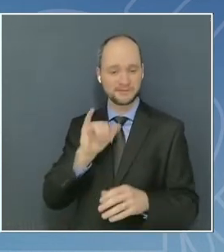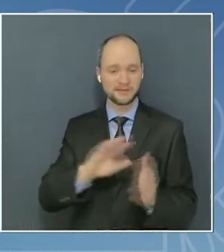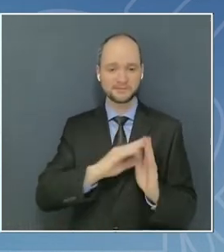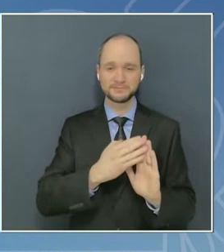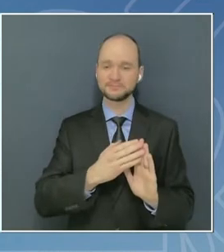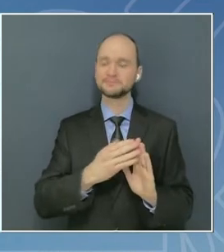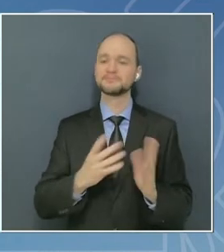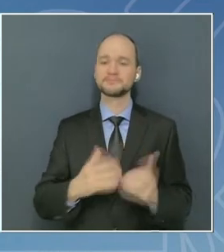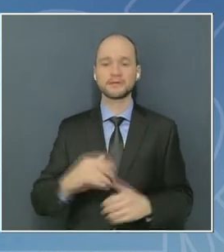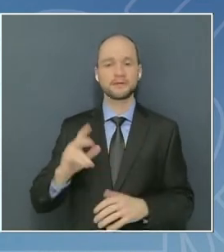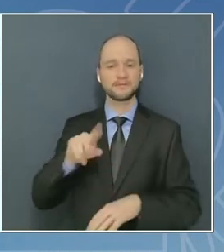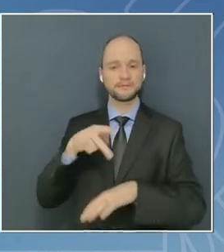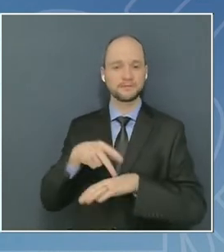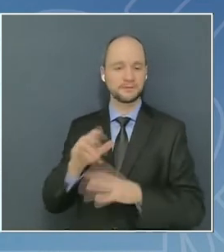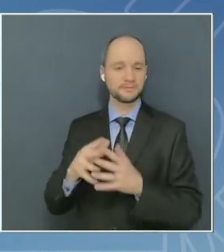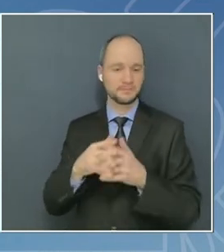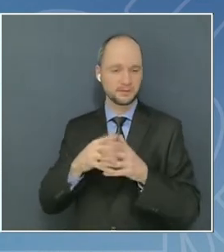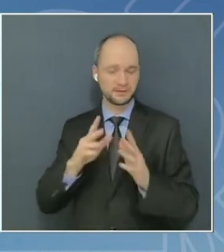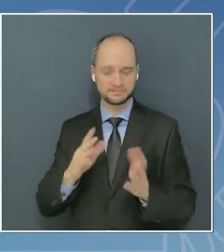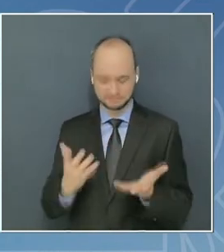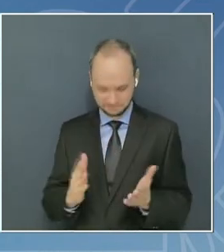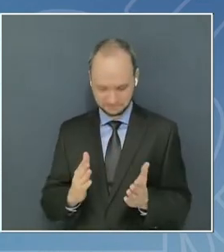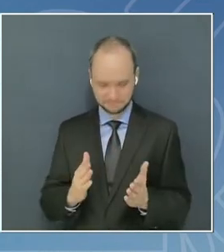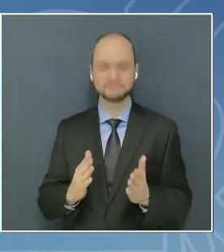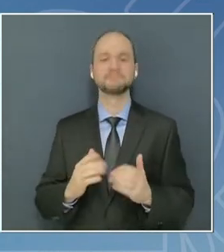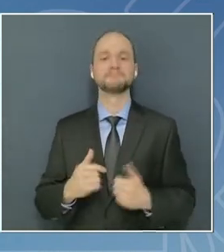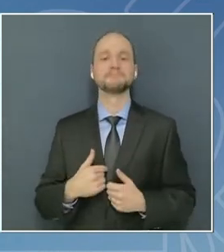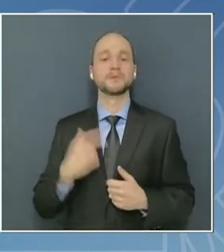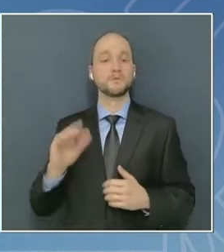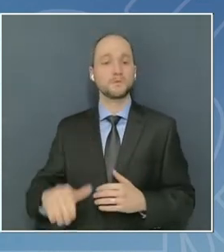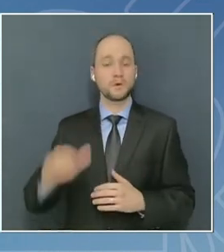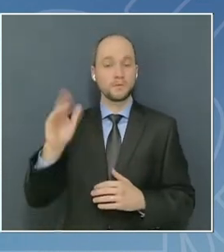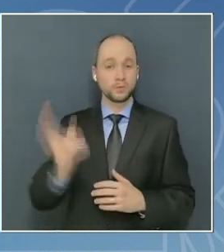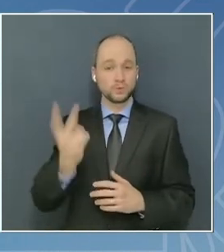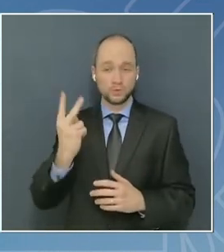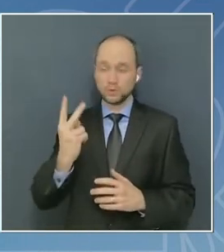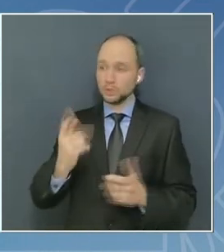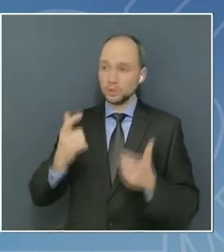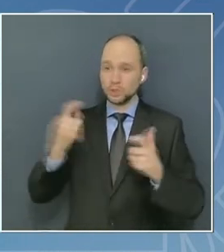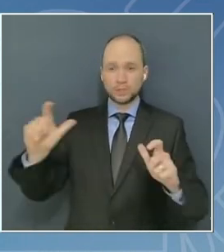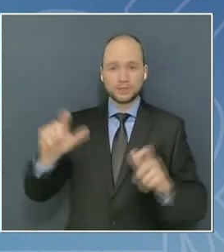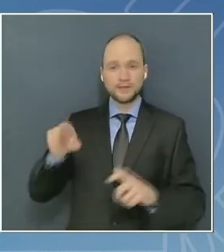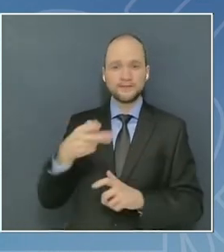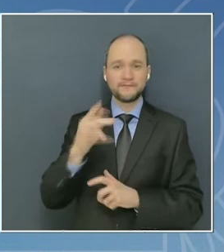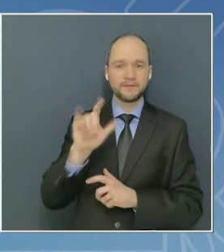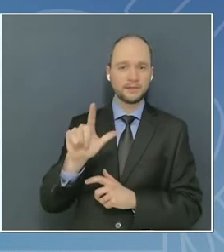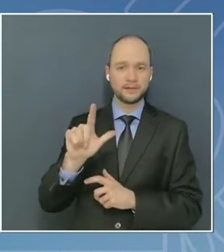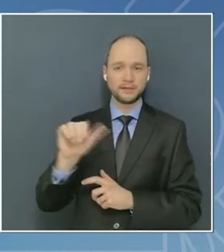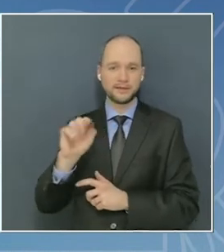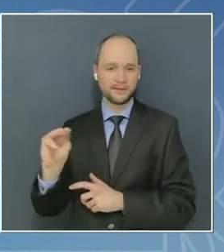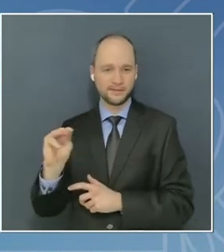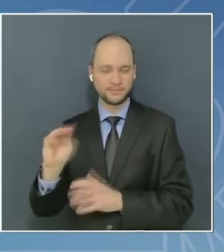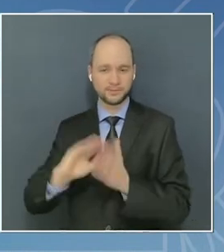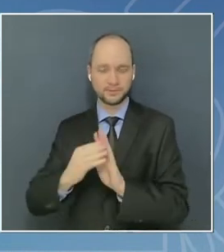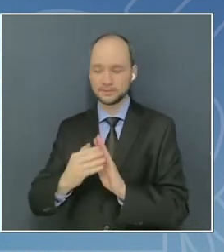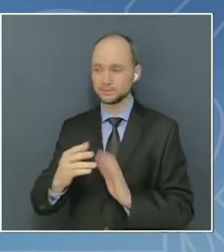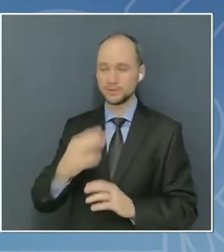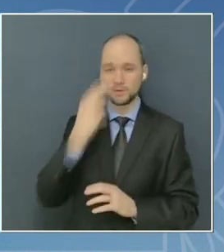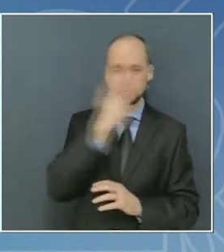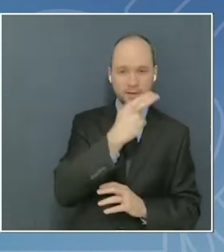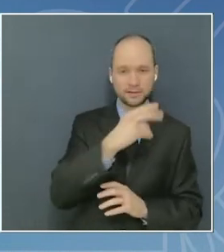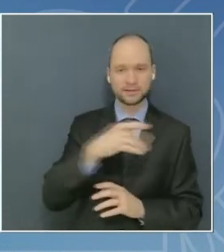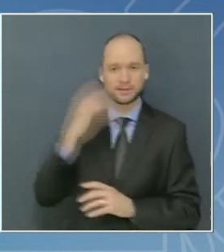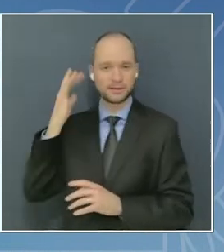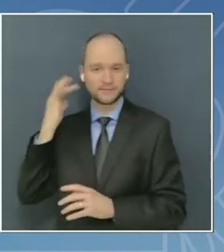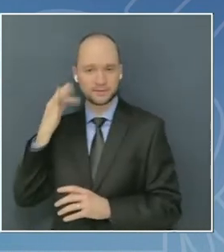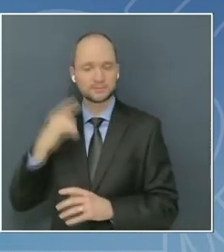of the Filipino-American community, having grown up in two of some of the largest Phil-Am communities in California and Hawaii. So shout out